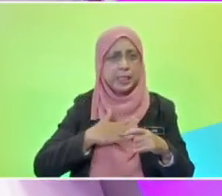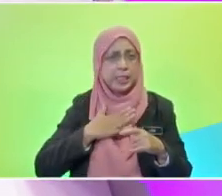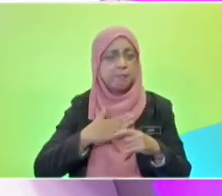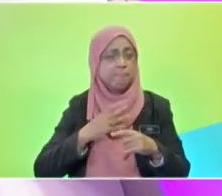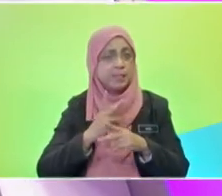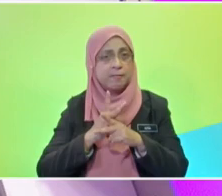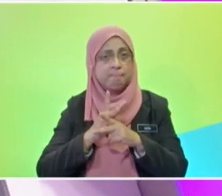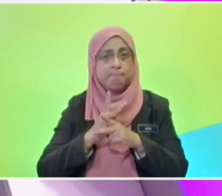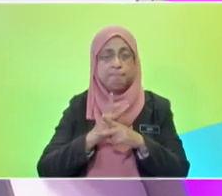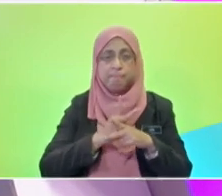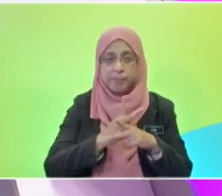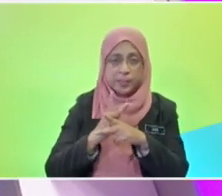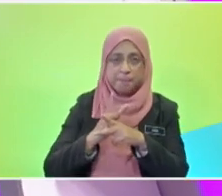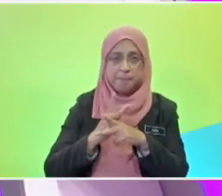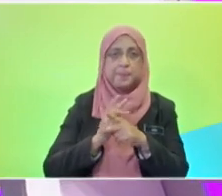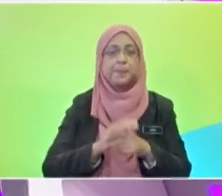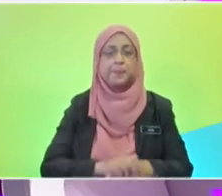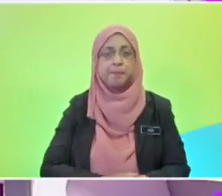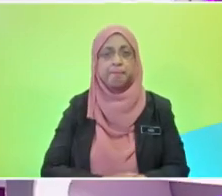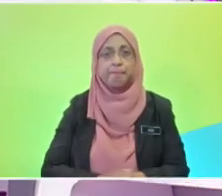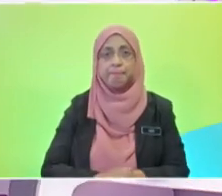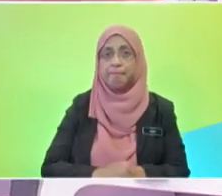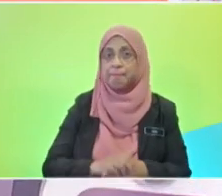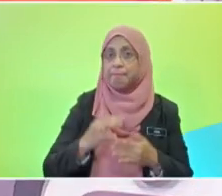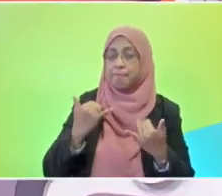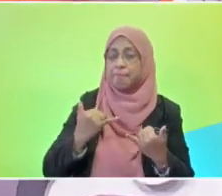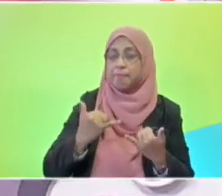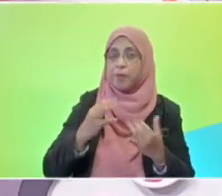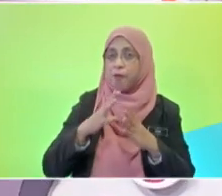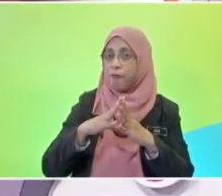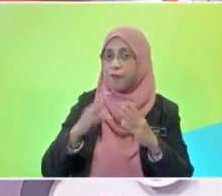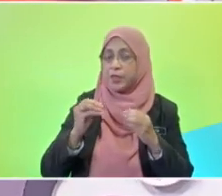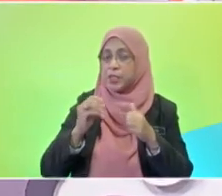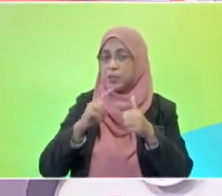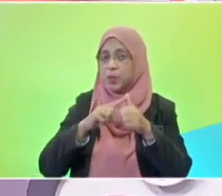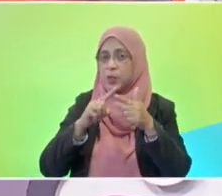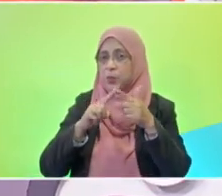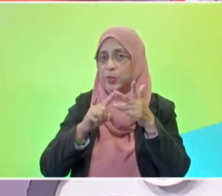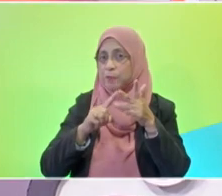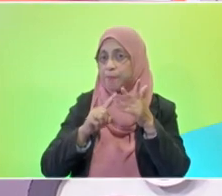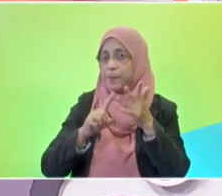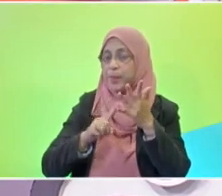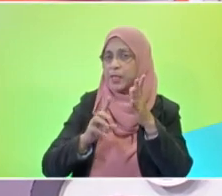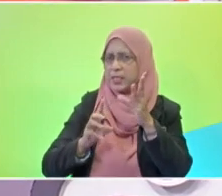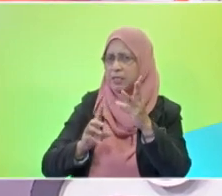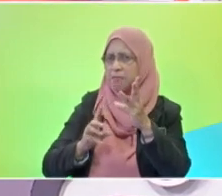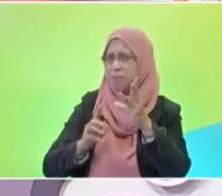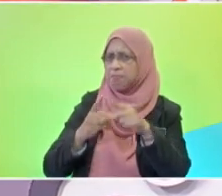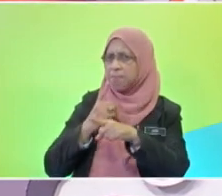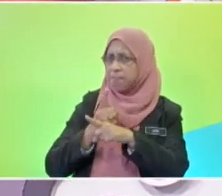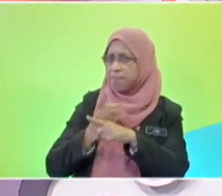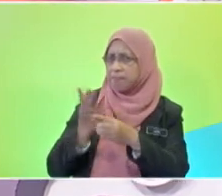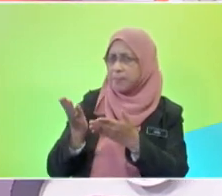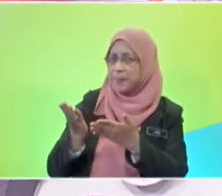one. Okay, teacher, I have finished the flow chart. Okay. Can you please check my answers, our answers?